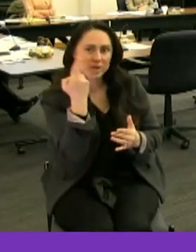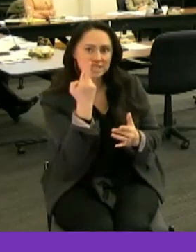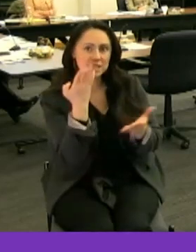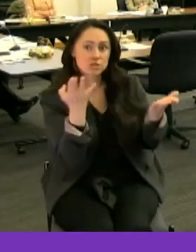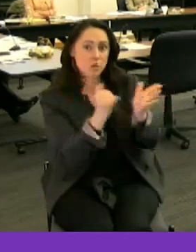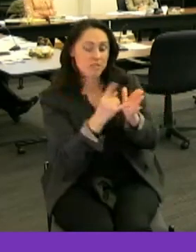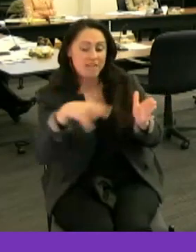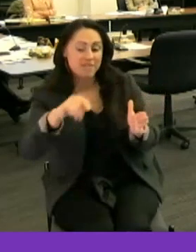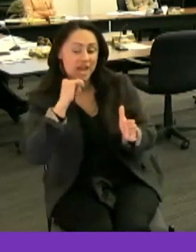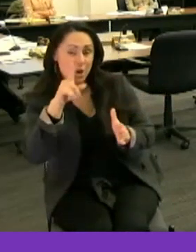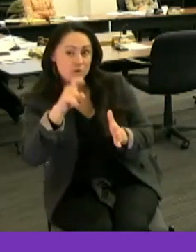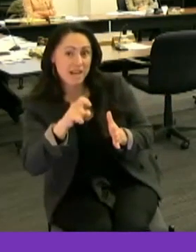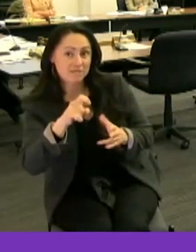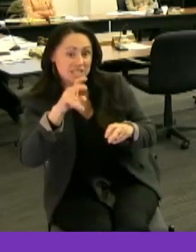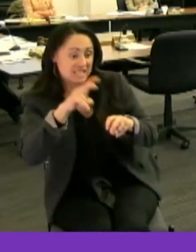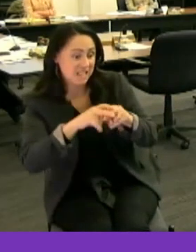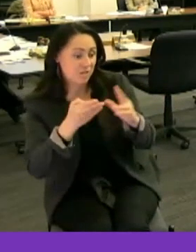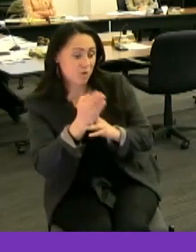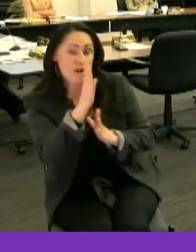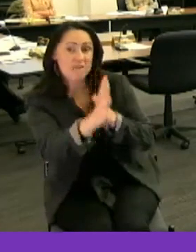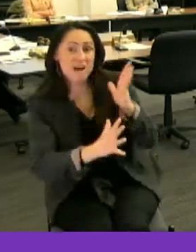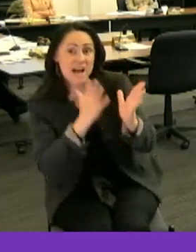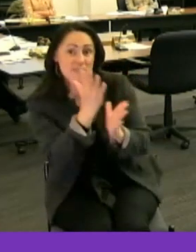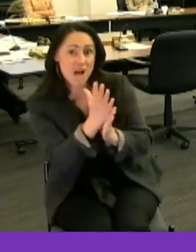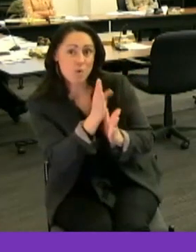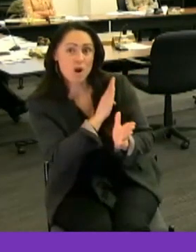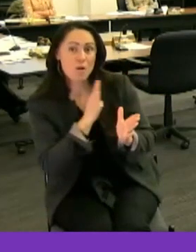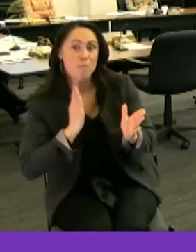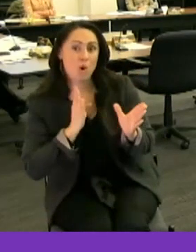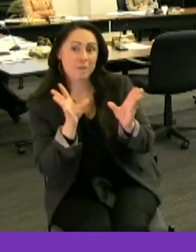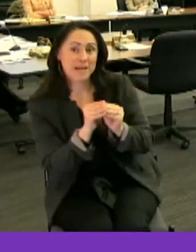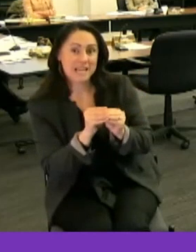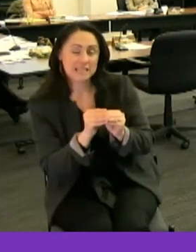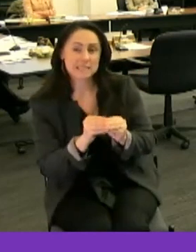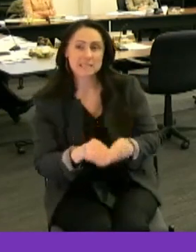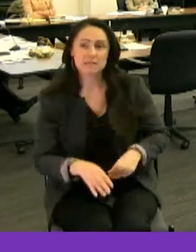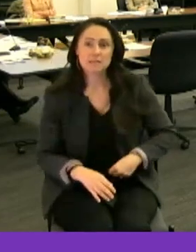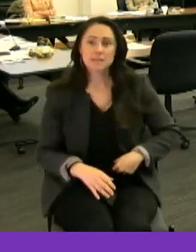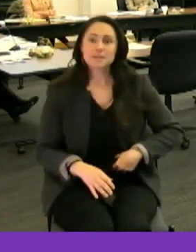that they don't have to sit through 5-hour board meetings.